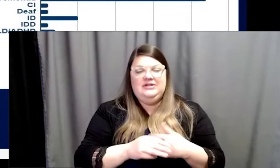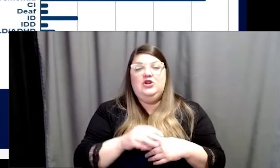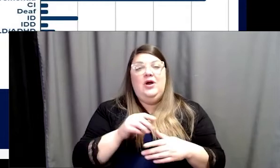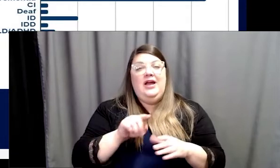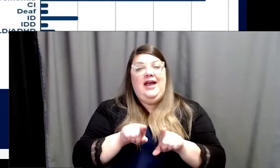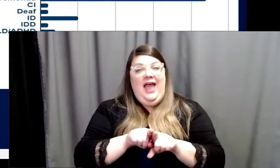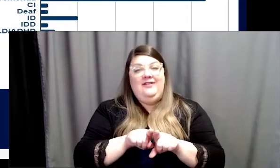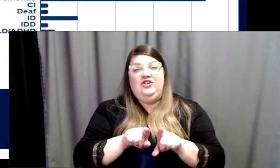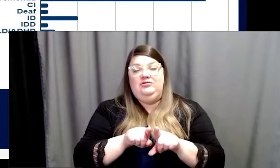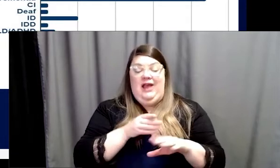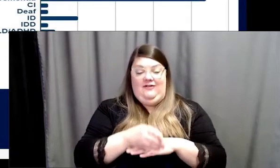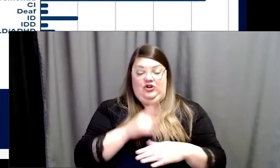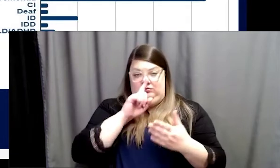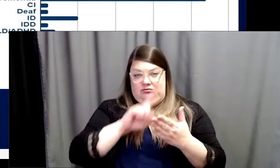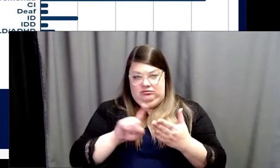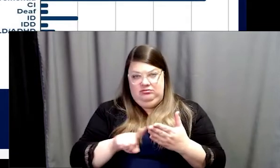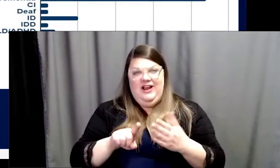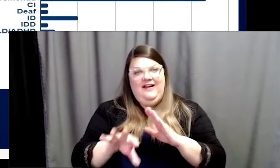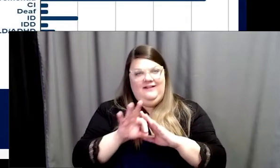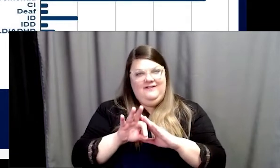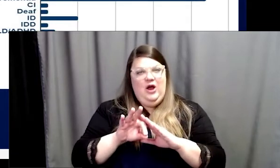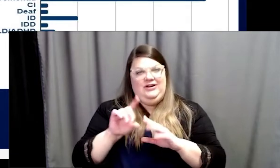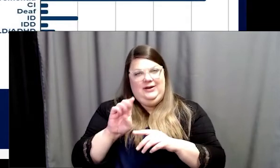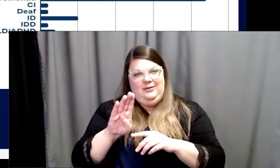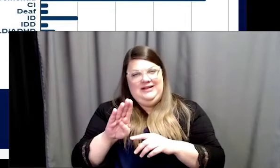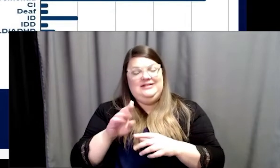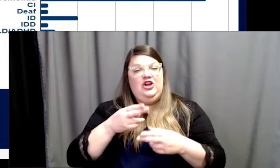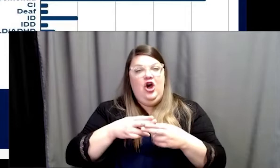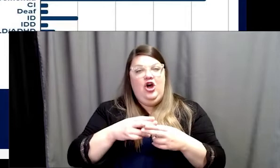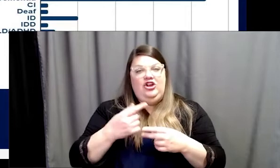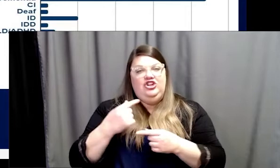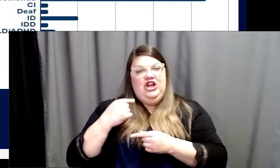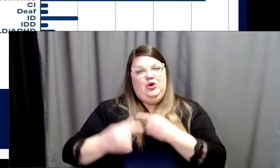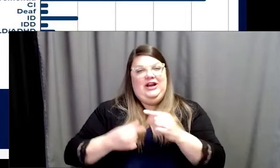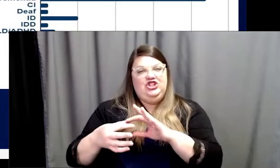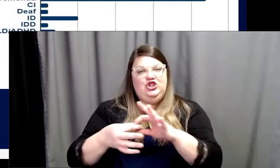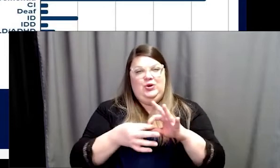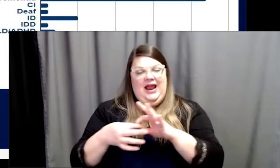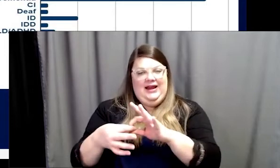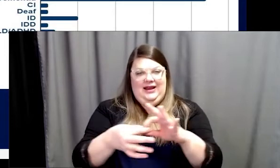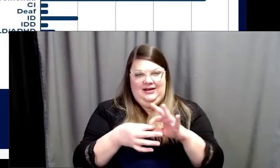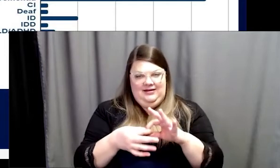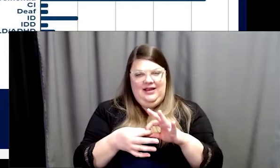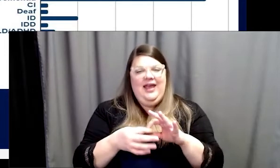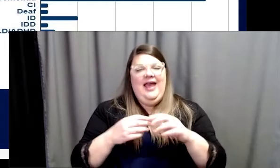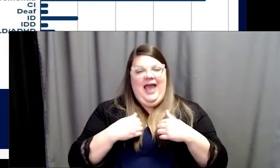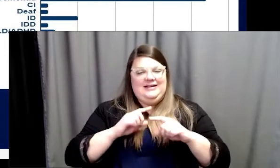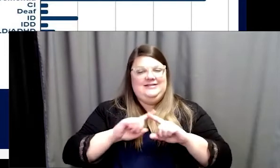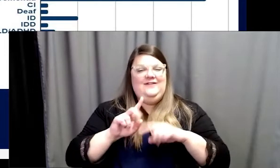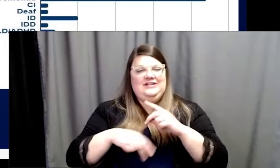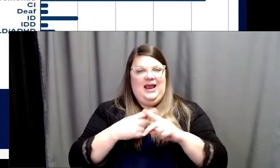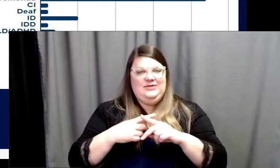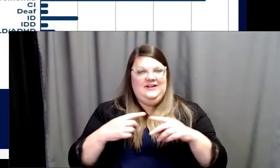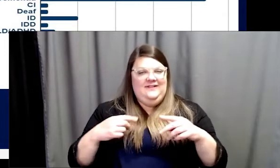I found a specific database called Generations United, and it has different types of